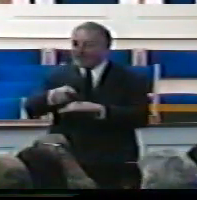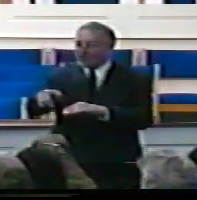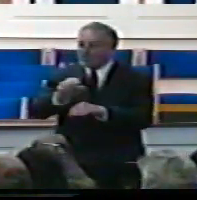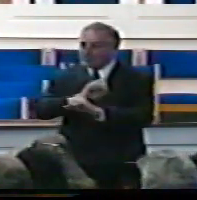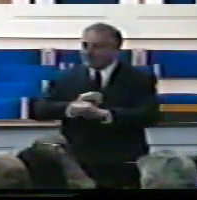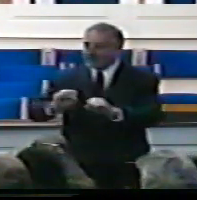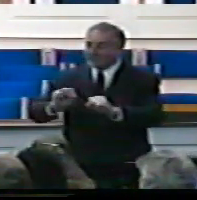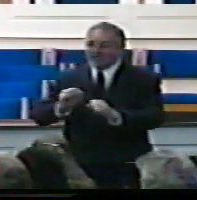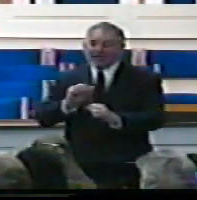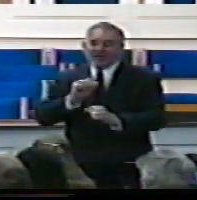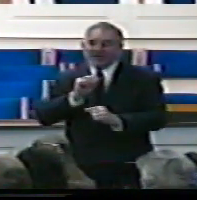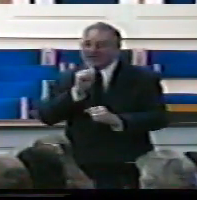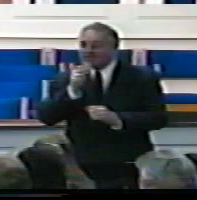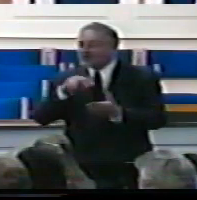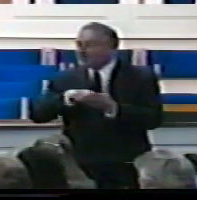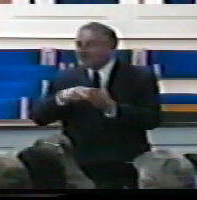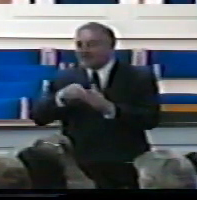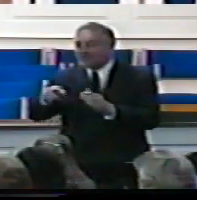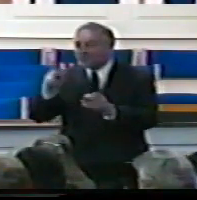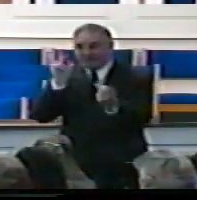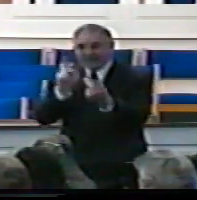doesn't mean you're perfect.